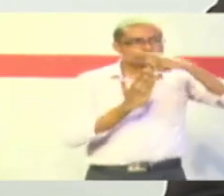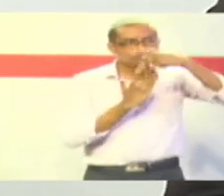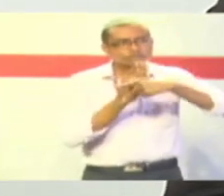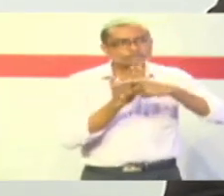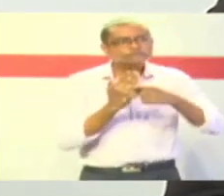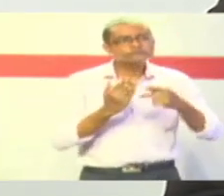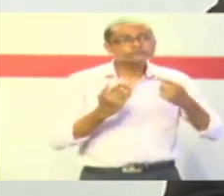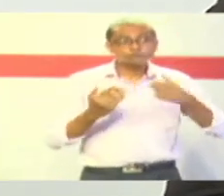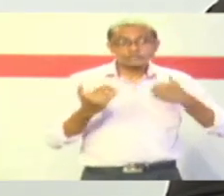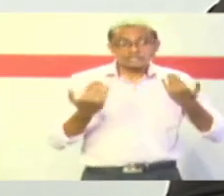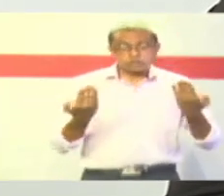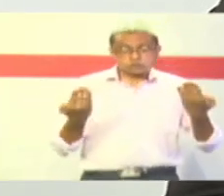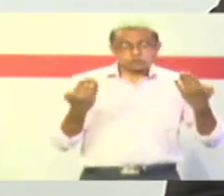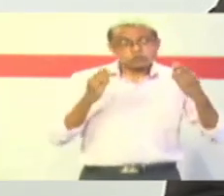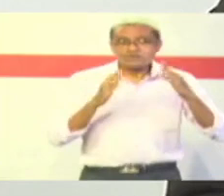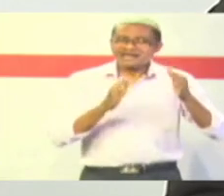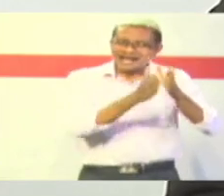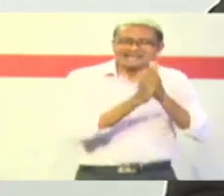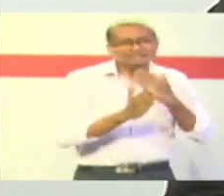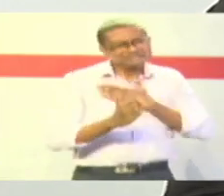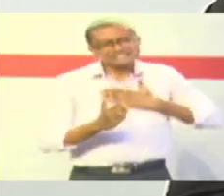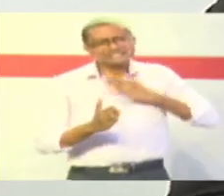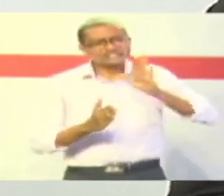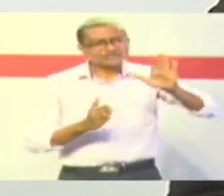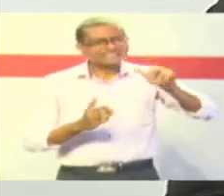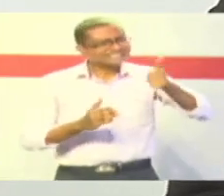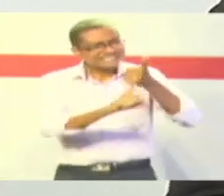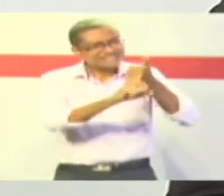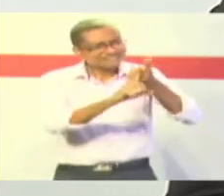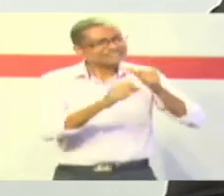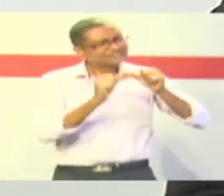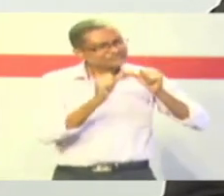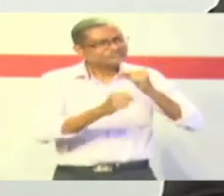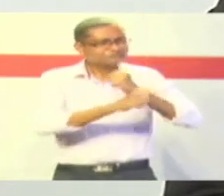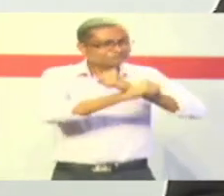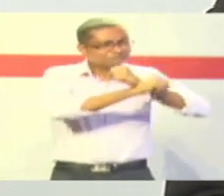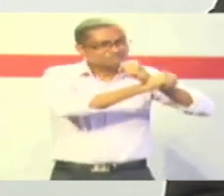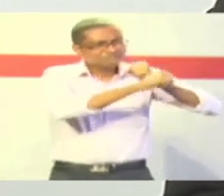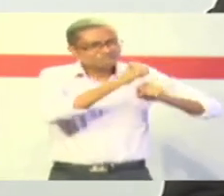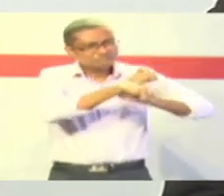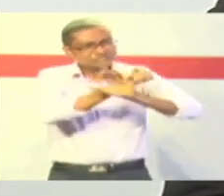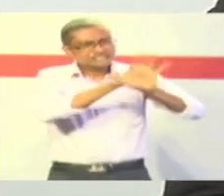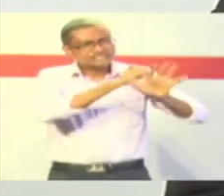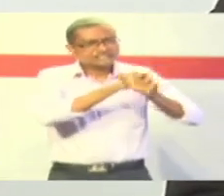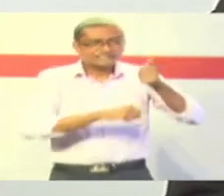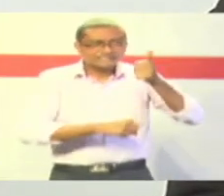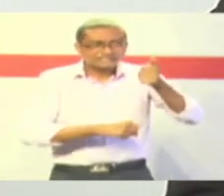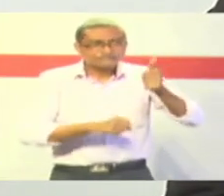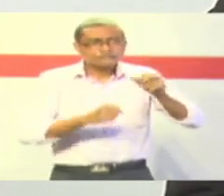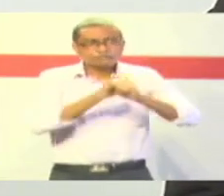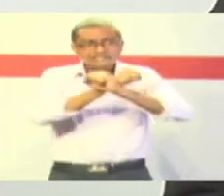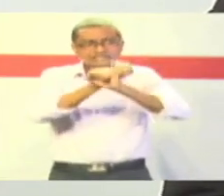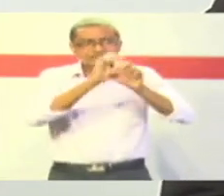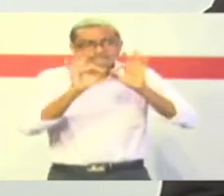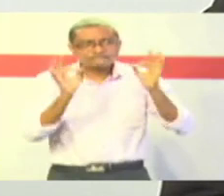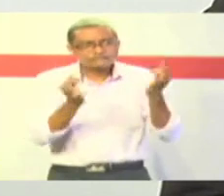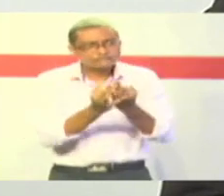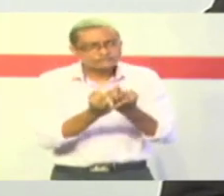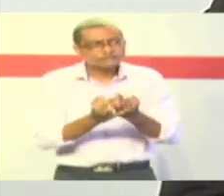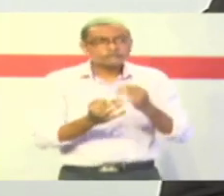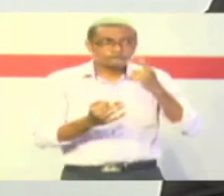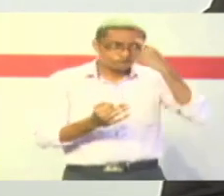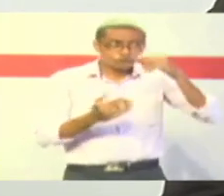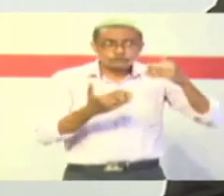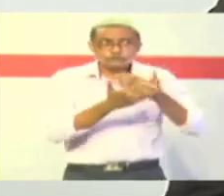In closing, we ask that you please continue to protect yourself and your loved ones. For up-to-date and reliable information